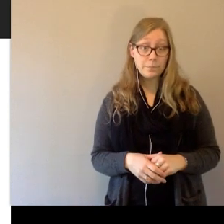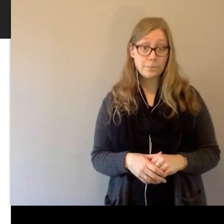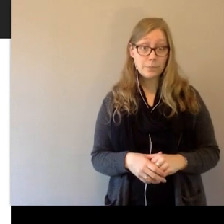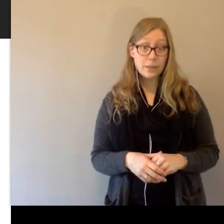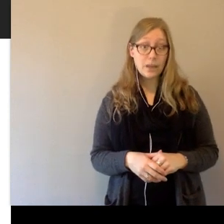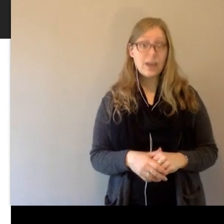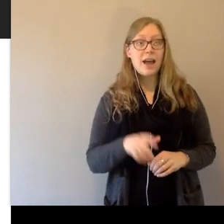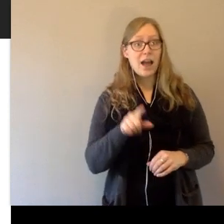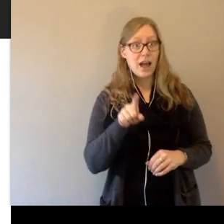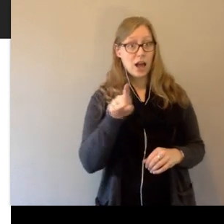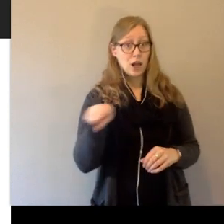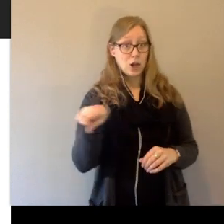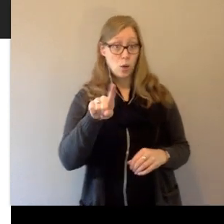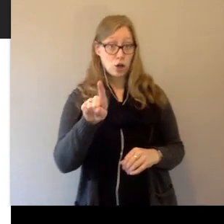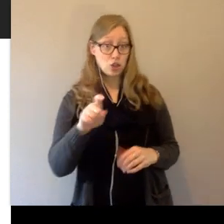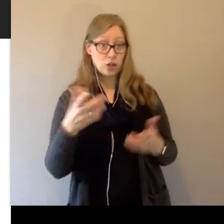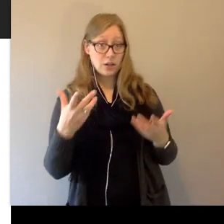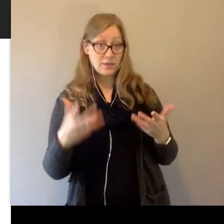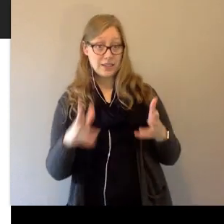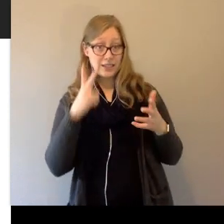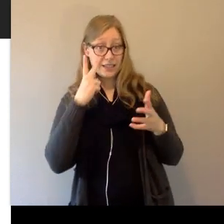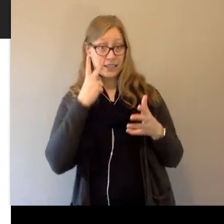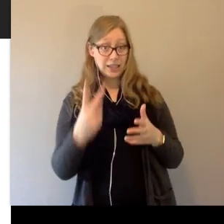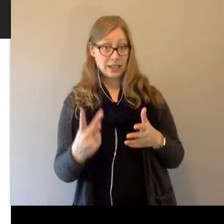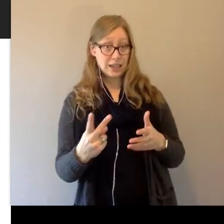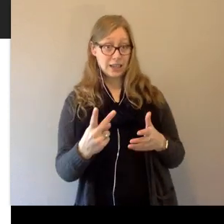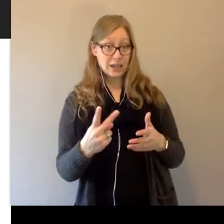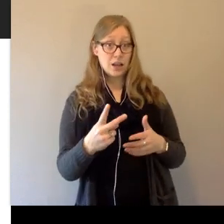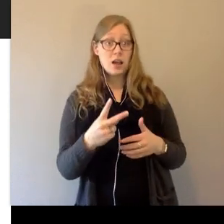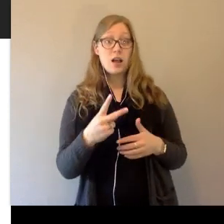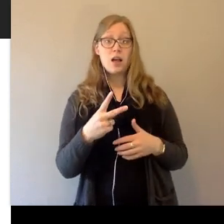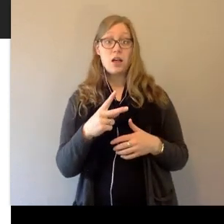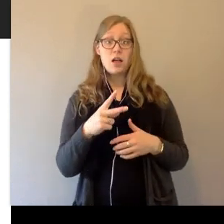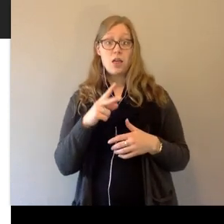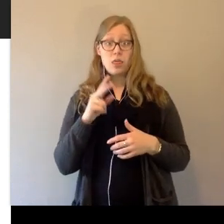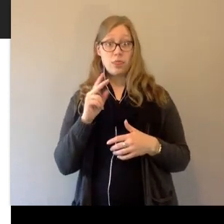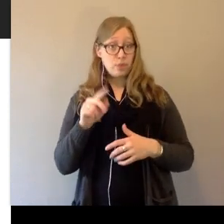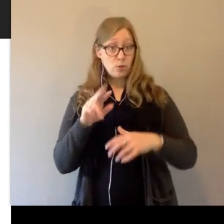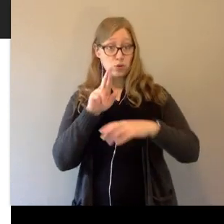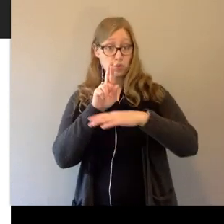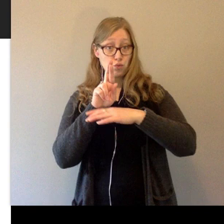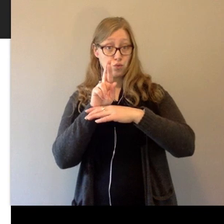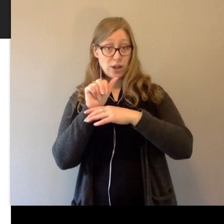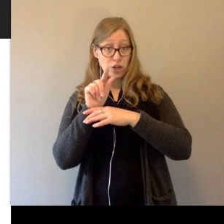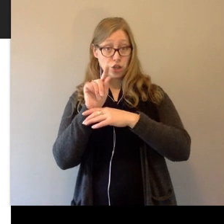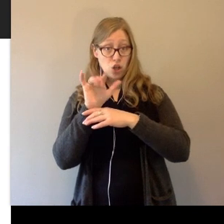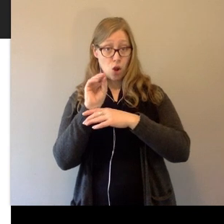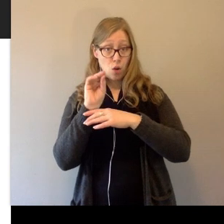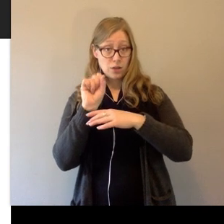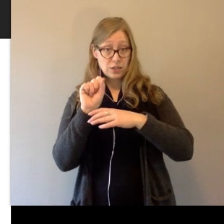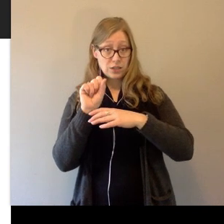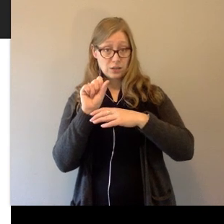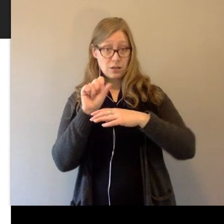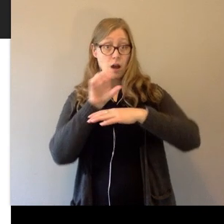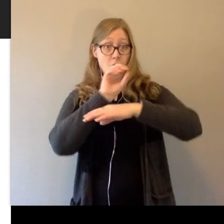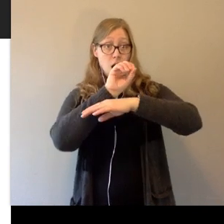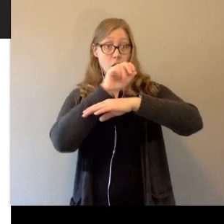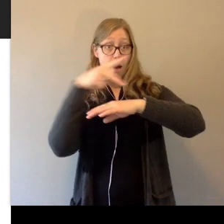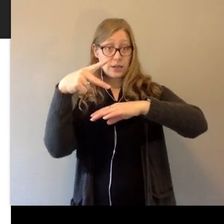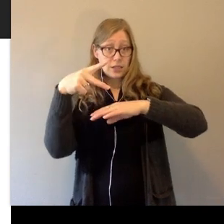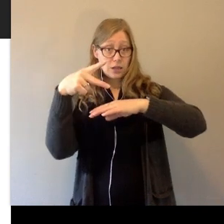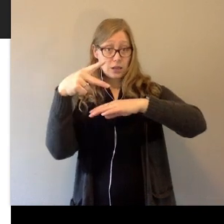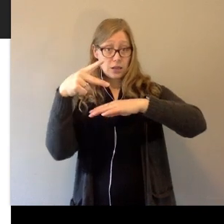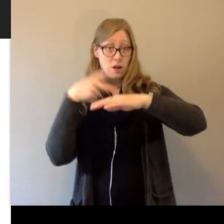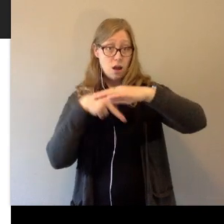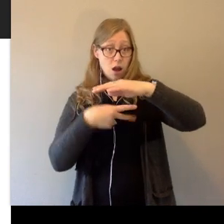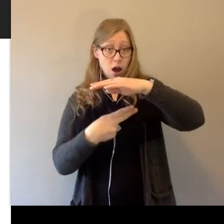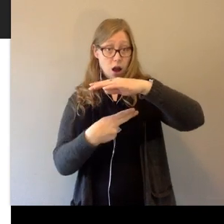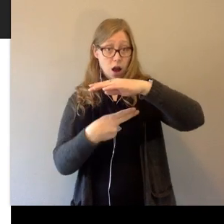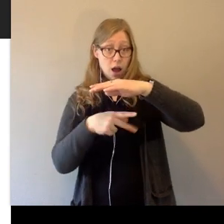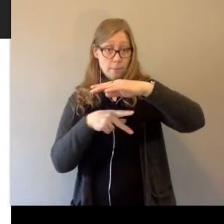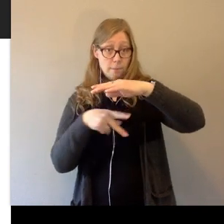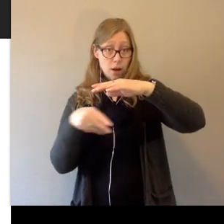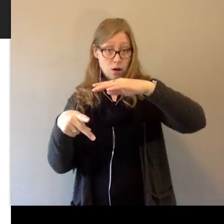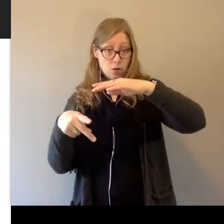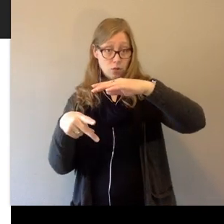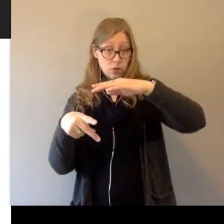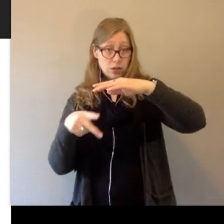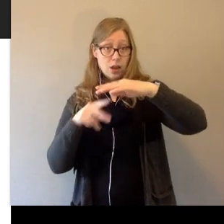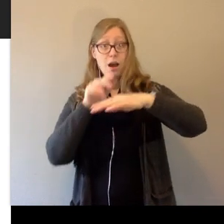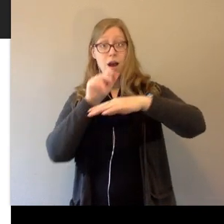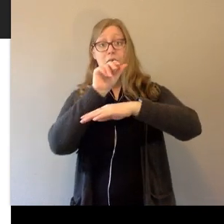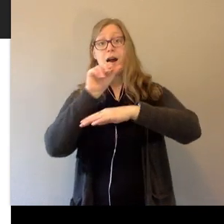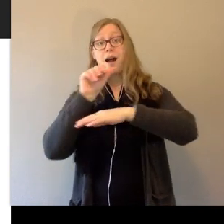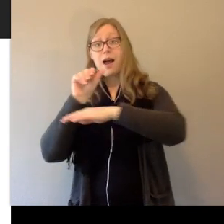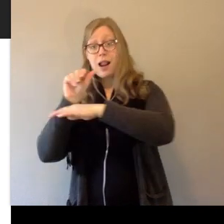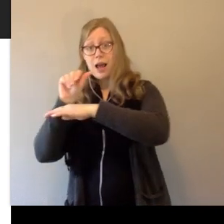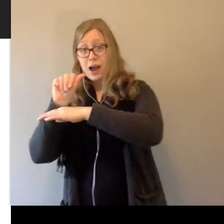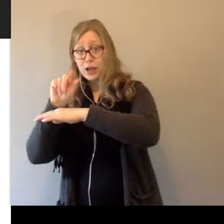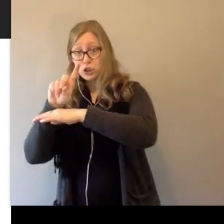ratios, if I did opposite over hypotenuse and adjacent over hypotenuse, they're going to be